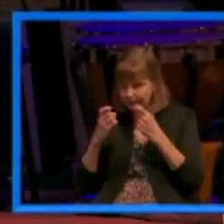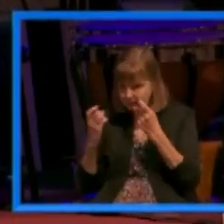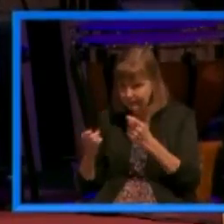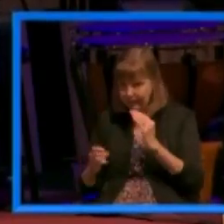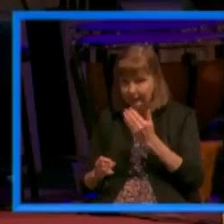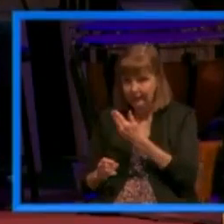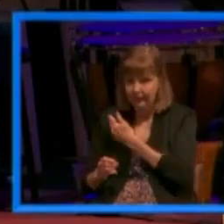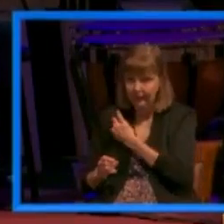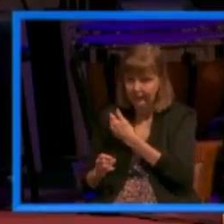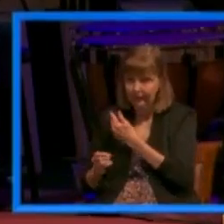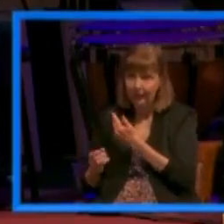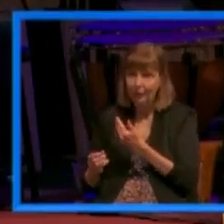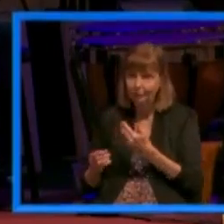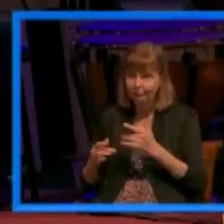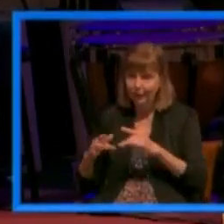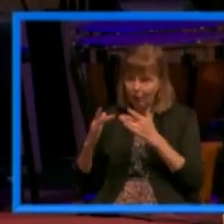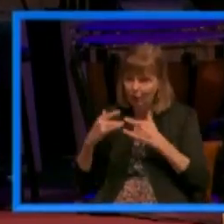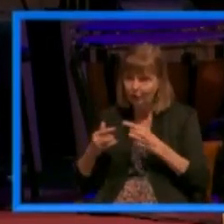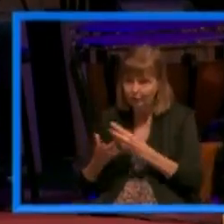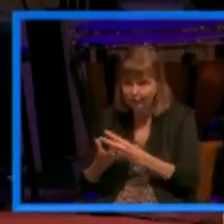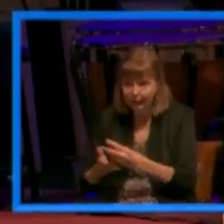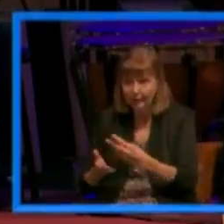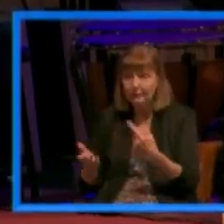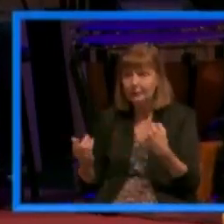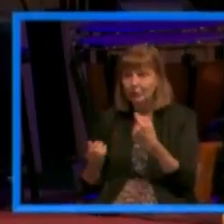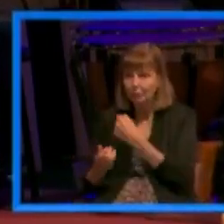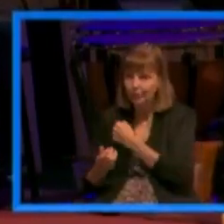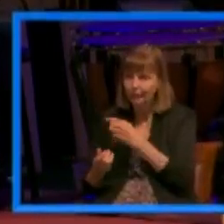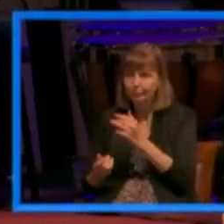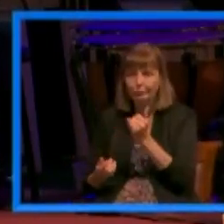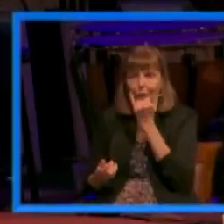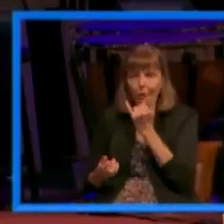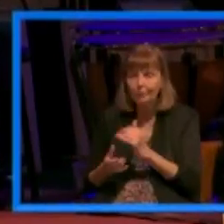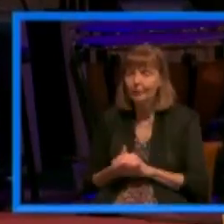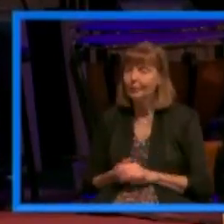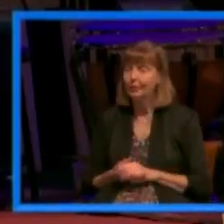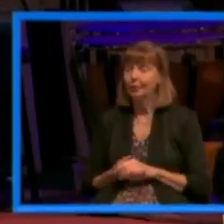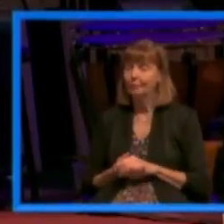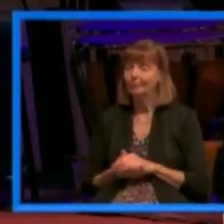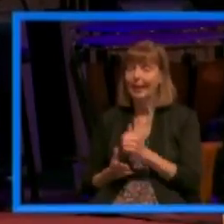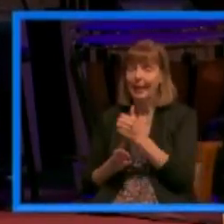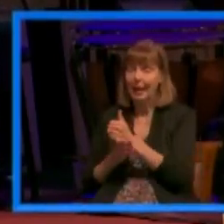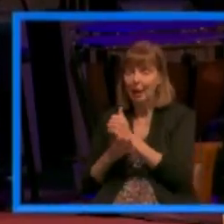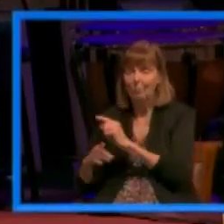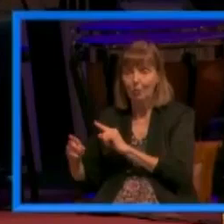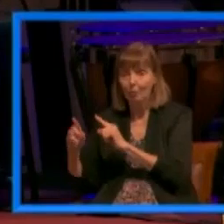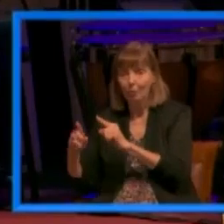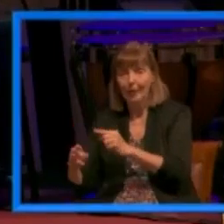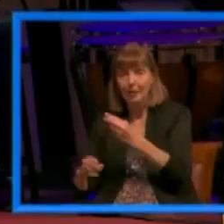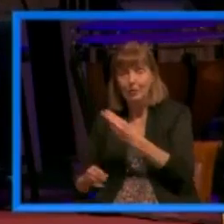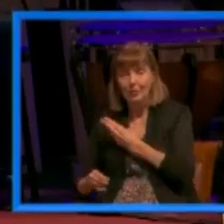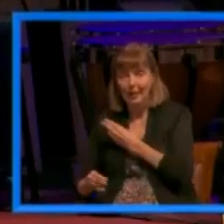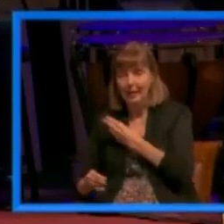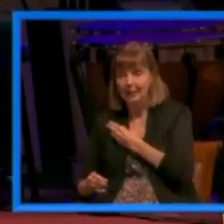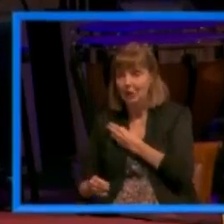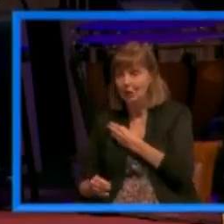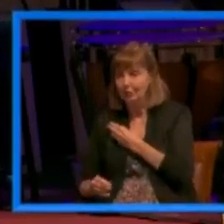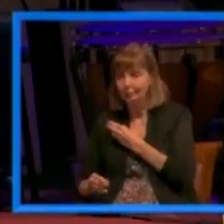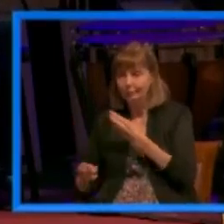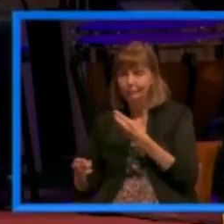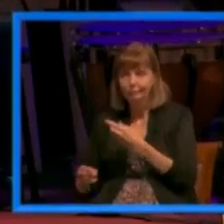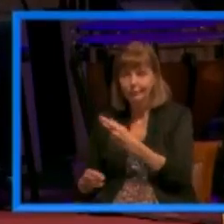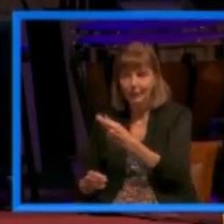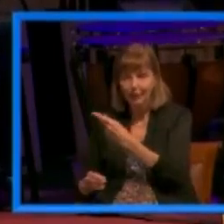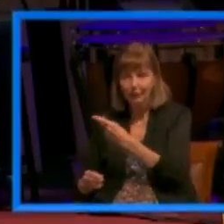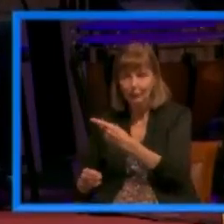the fallout. Look at verse 4. And he went to Hagar, and she conceived. And when she saw that she had conceived, she looked with contempt on her mistress.